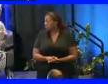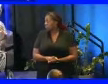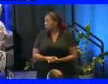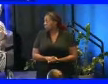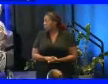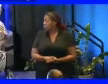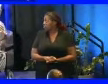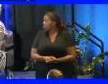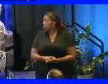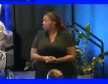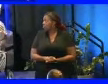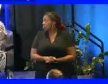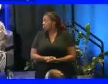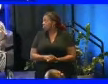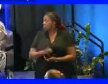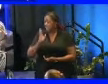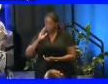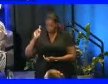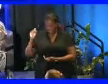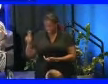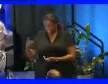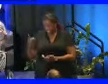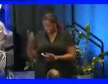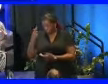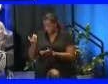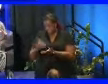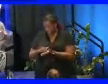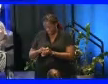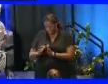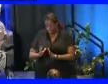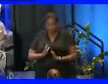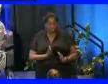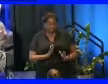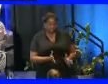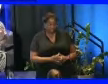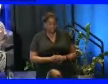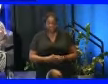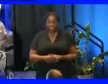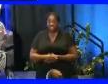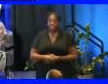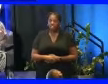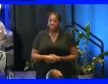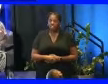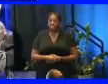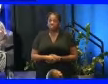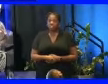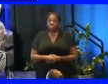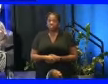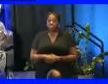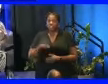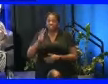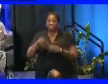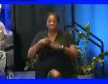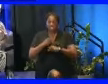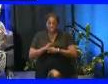I will probably ask you again, what is the question? Because I will forget. That's okay. But so I come with 7 years of